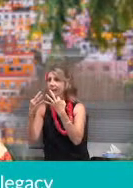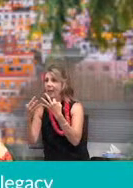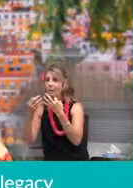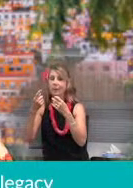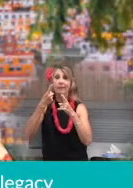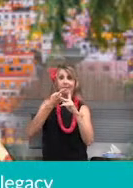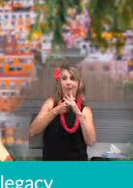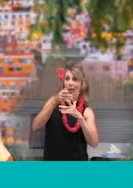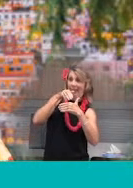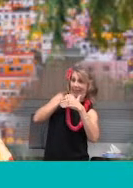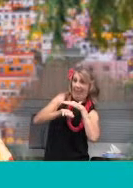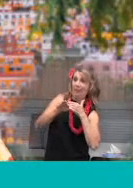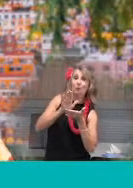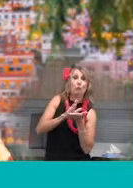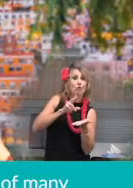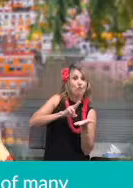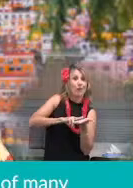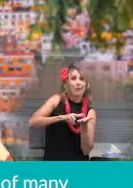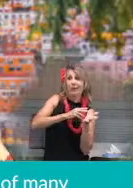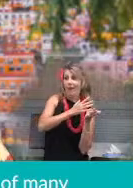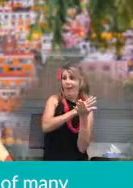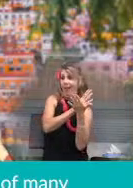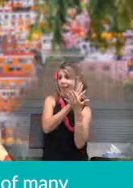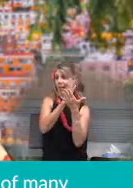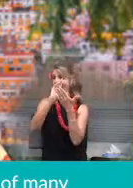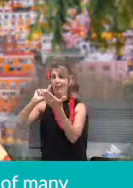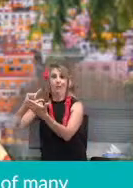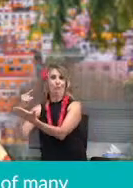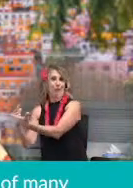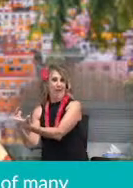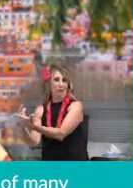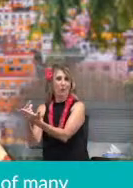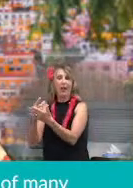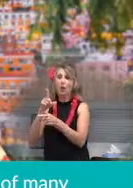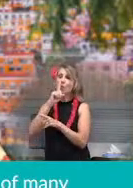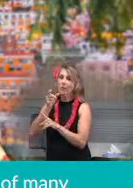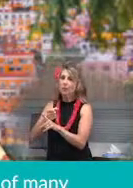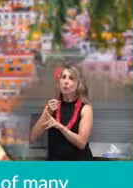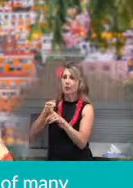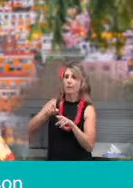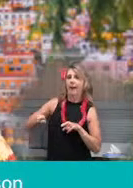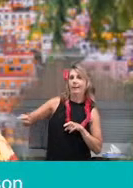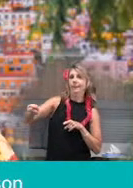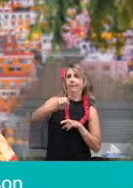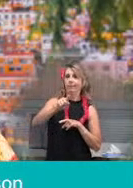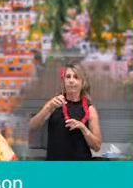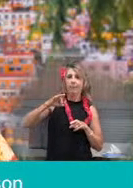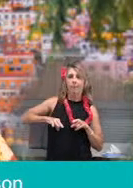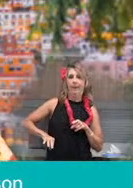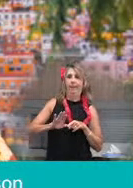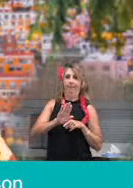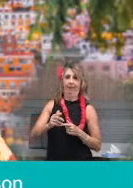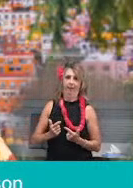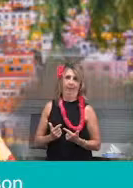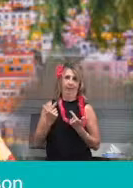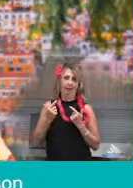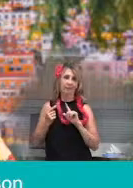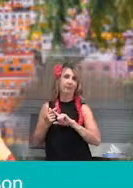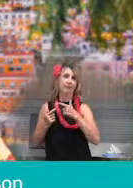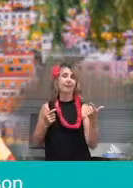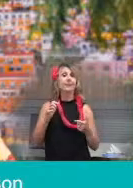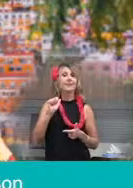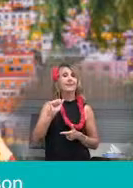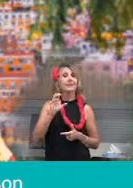graduation. Her legacy is the tremendous impact she has made on the lives of many. And now over to